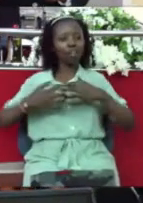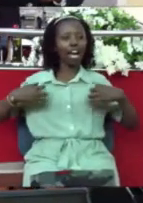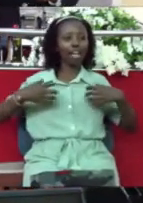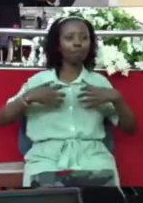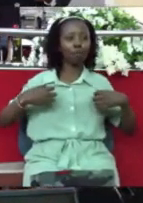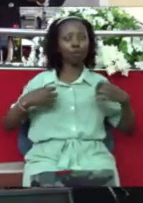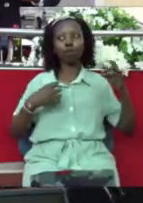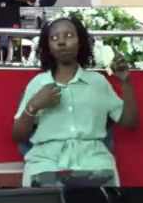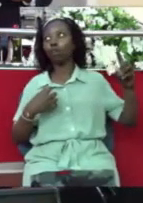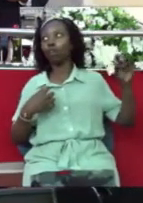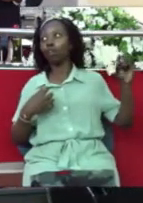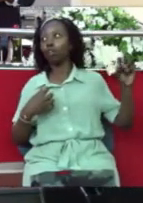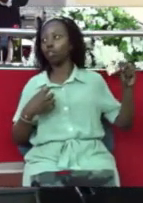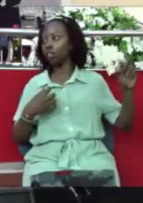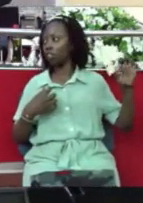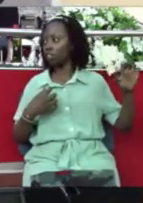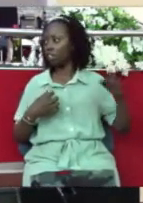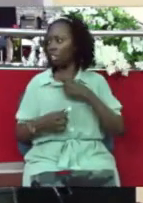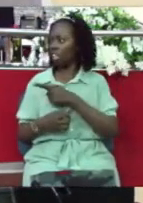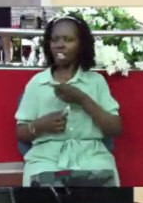Forget about hii ni kifungo yangu.